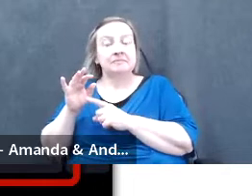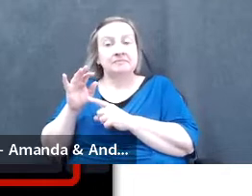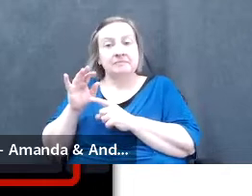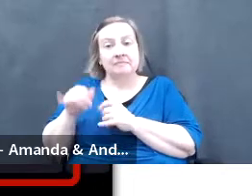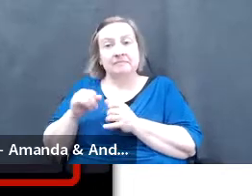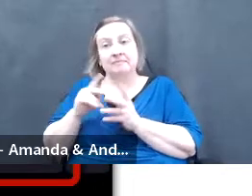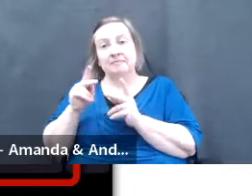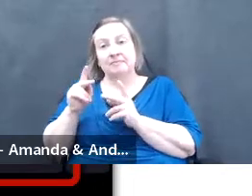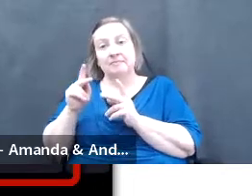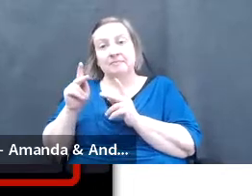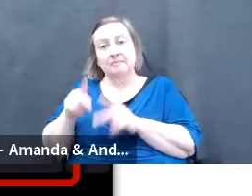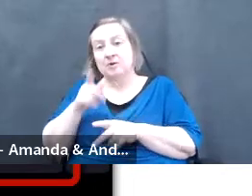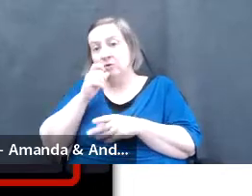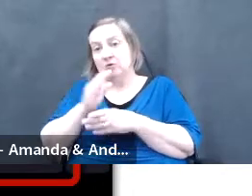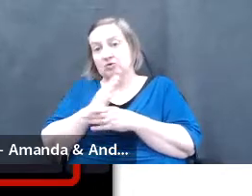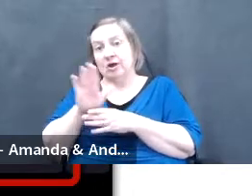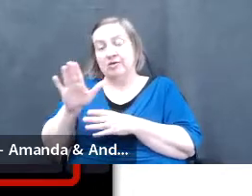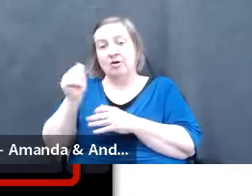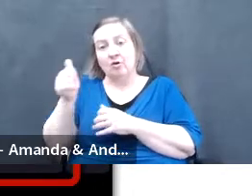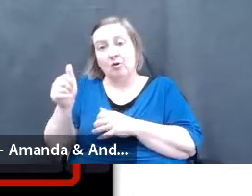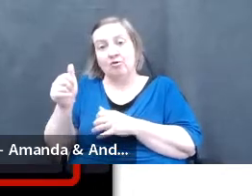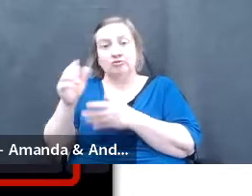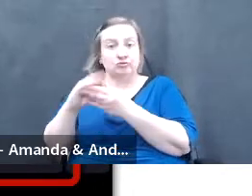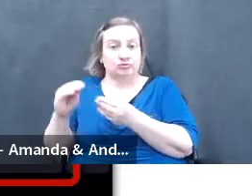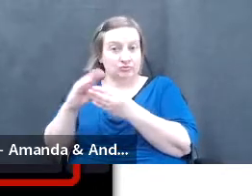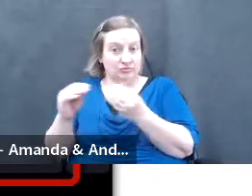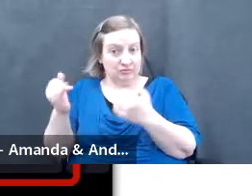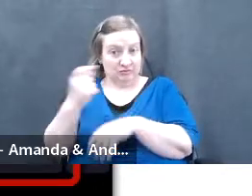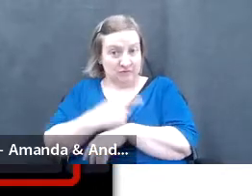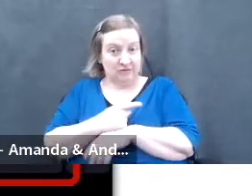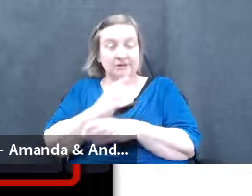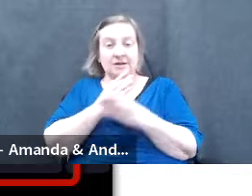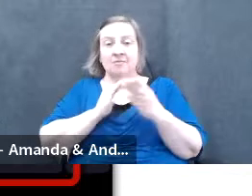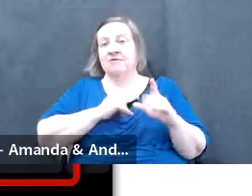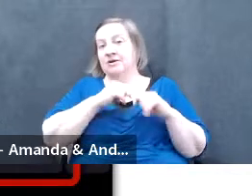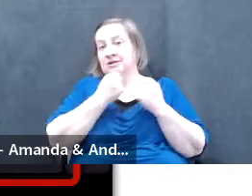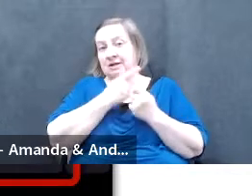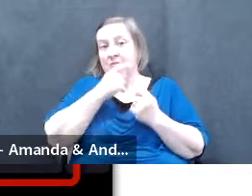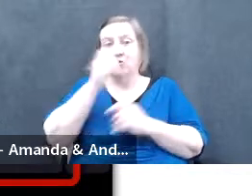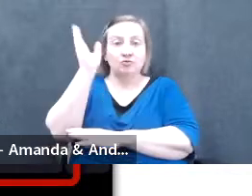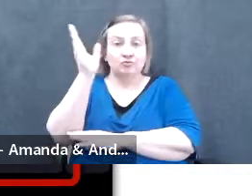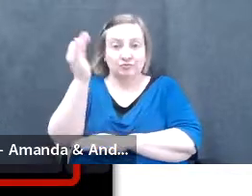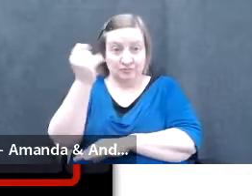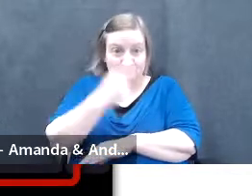the person who's sharing their personal story today and some of our team members who are presenting today.